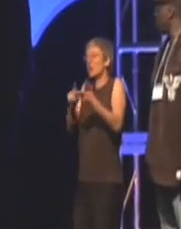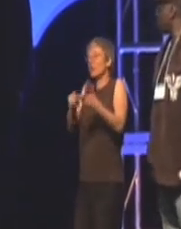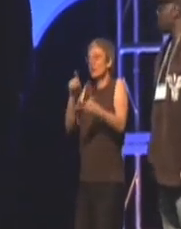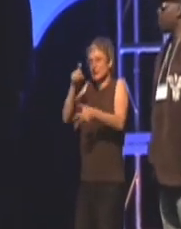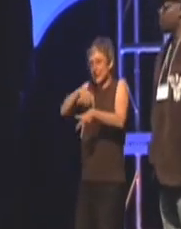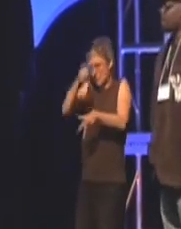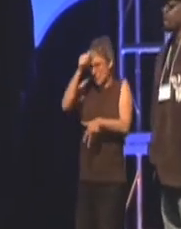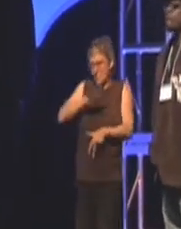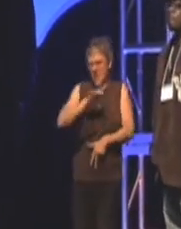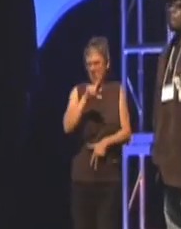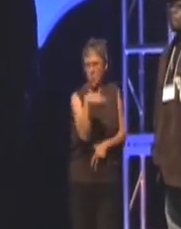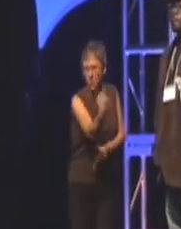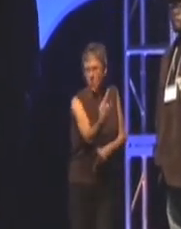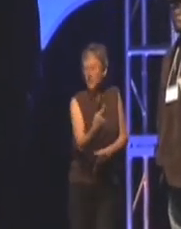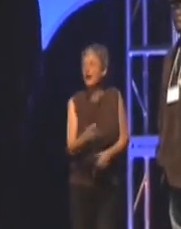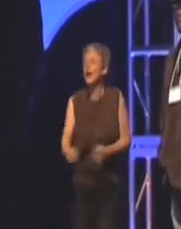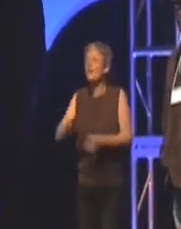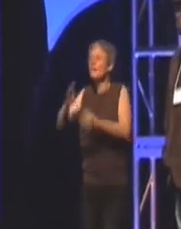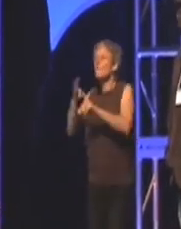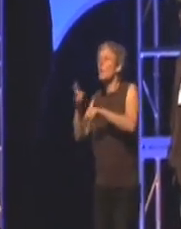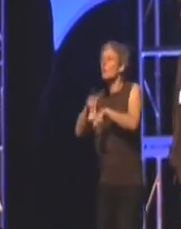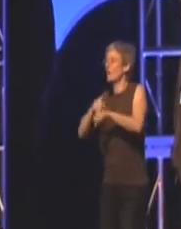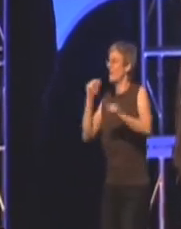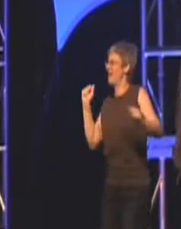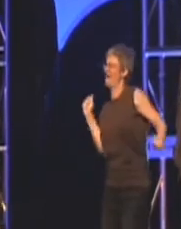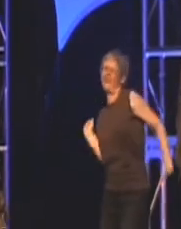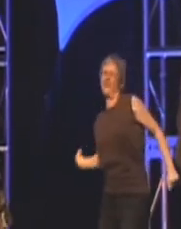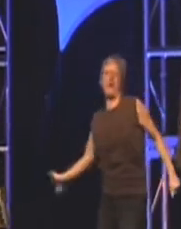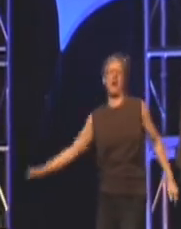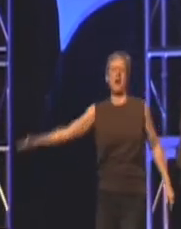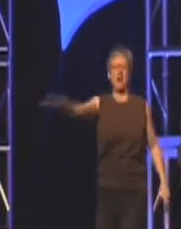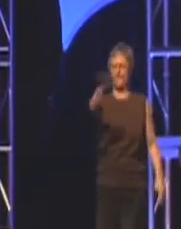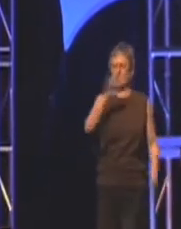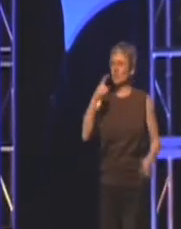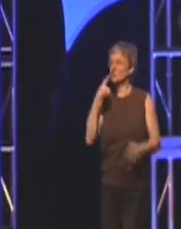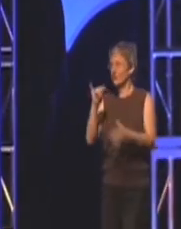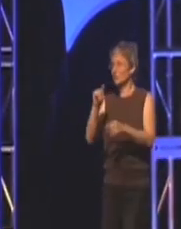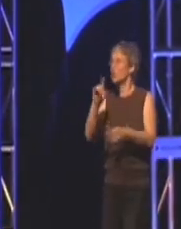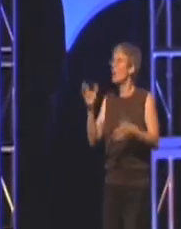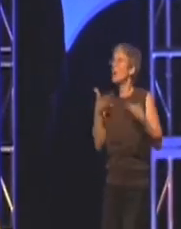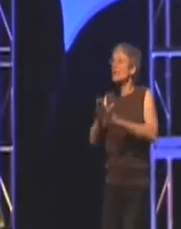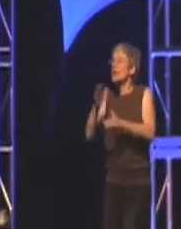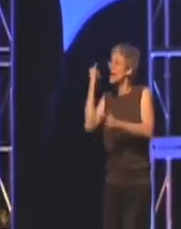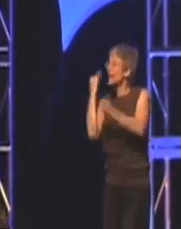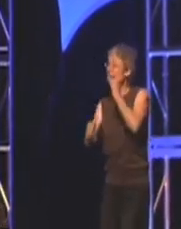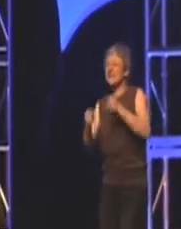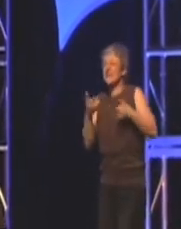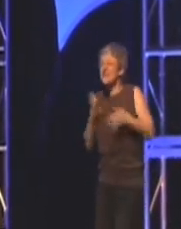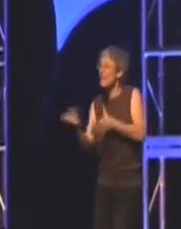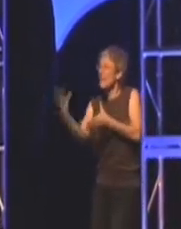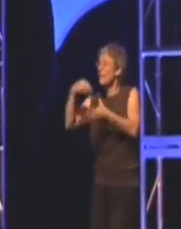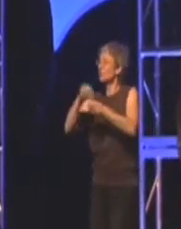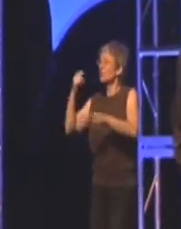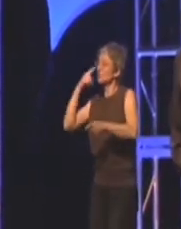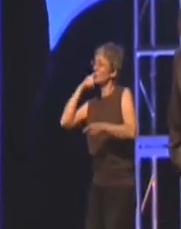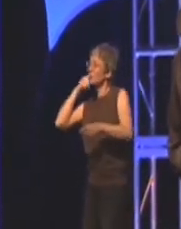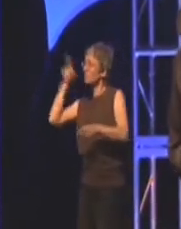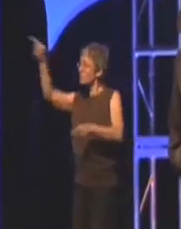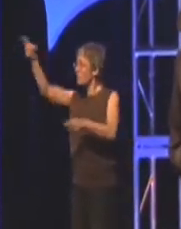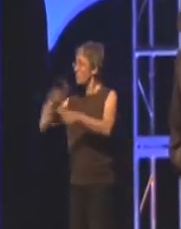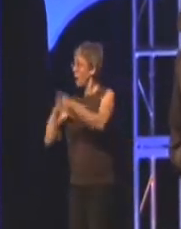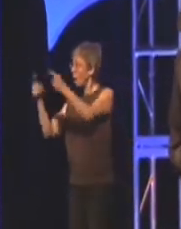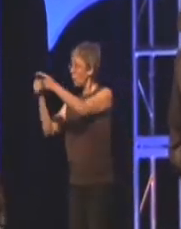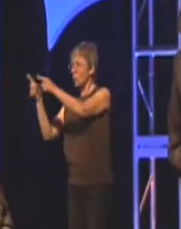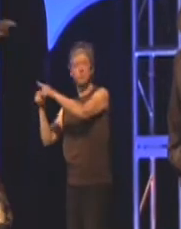have the men only say it And the fourth time We'll have everybody So that let's get involved Should ring from there My corner